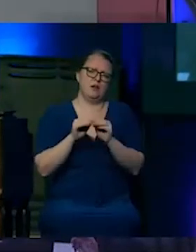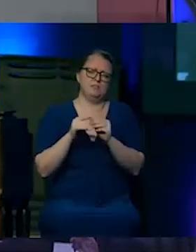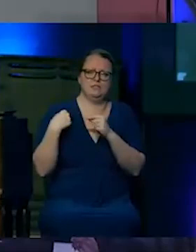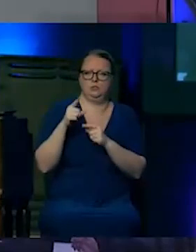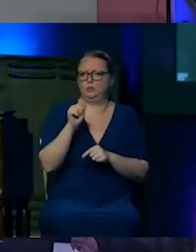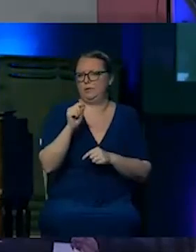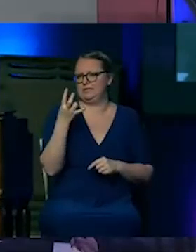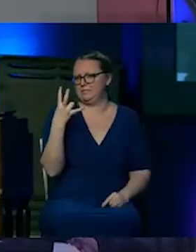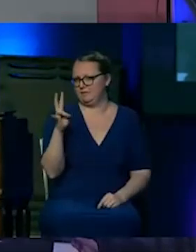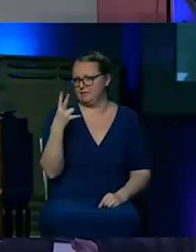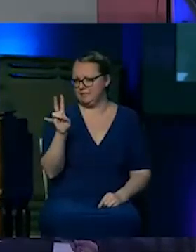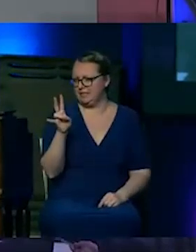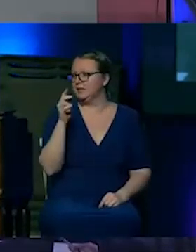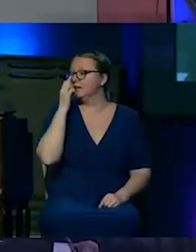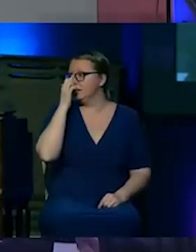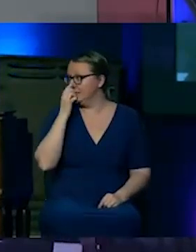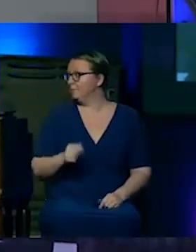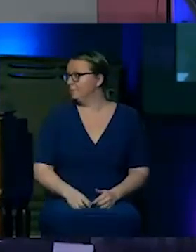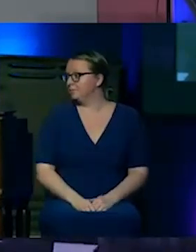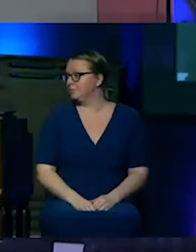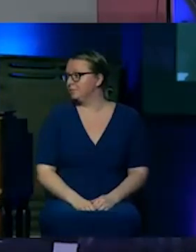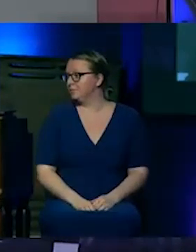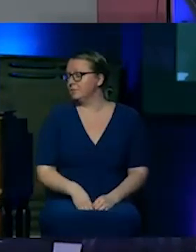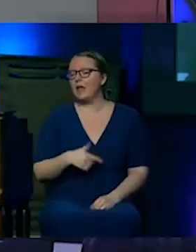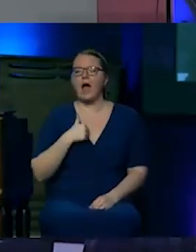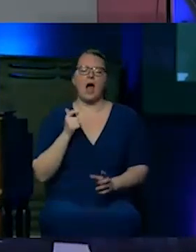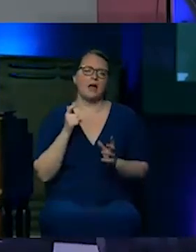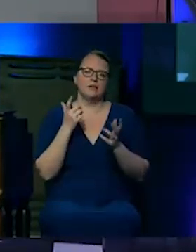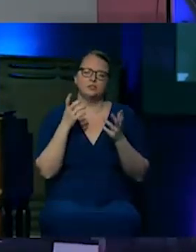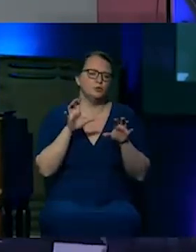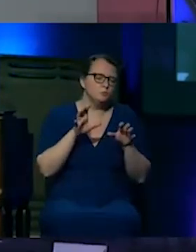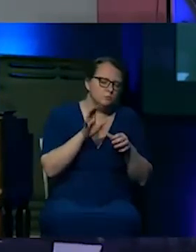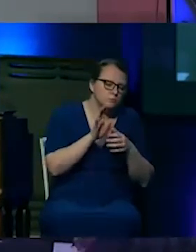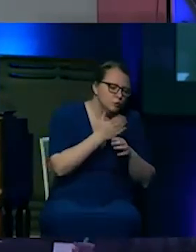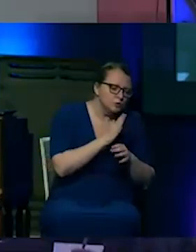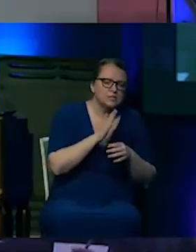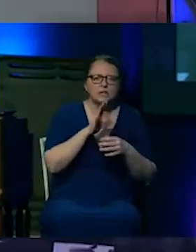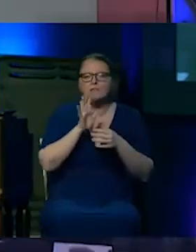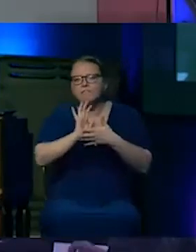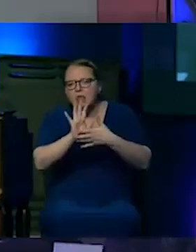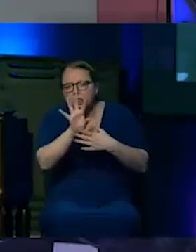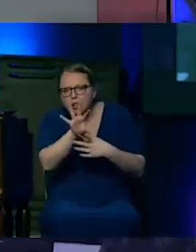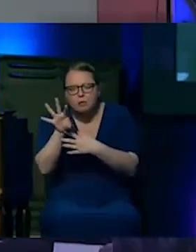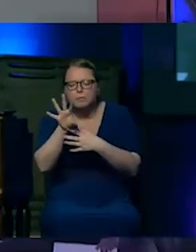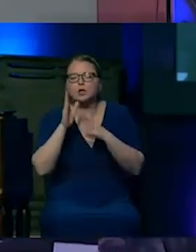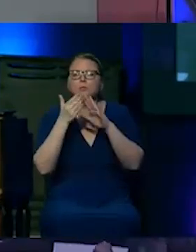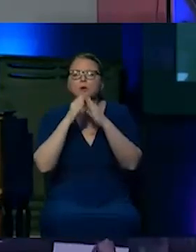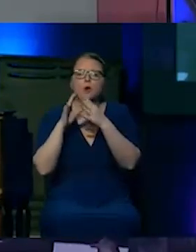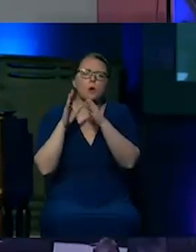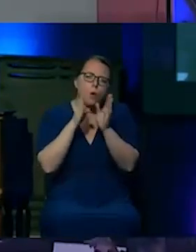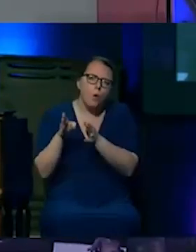since 2017. And you know, I do music, I do film, I also do community organizing and kind